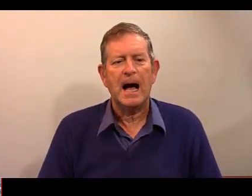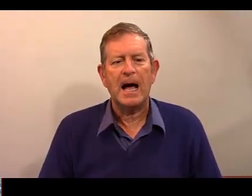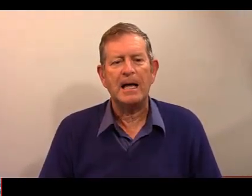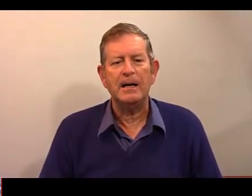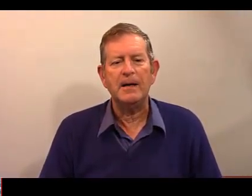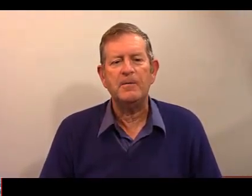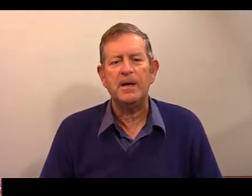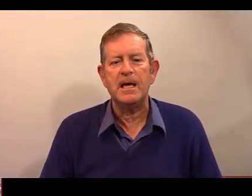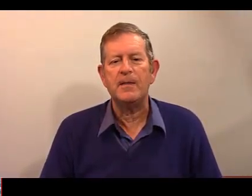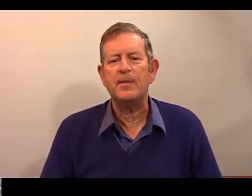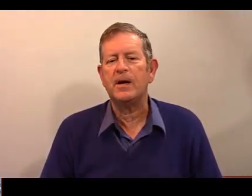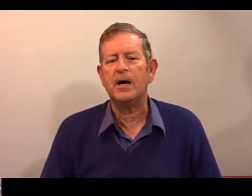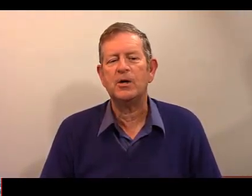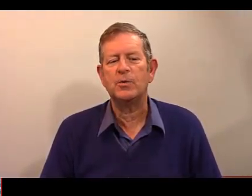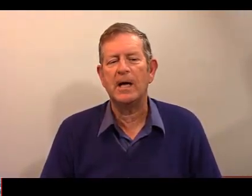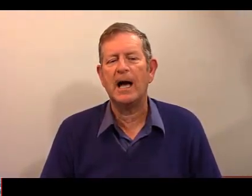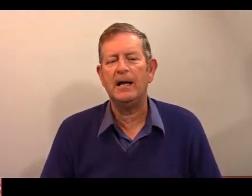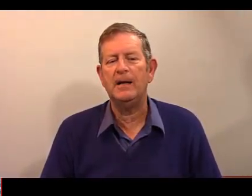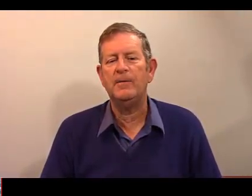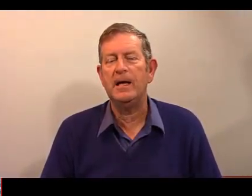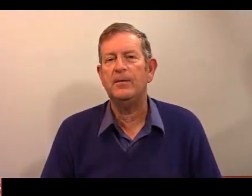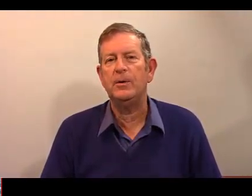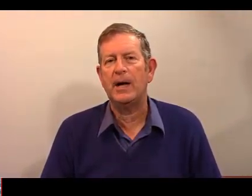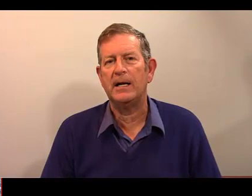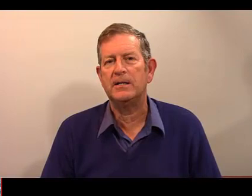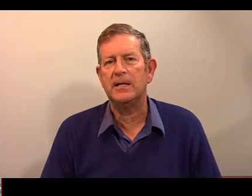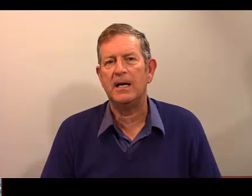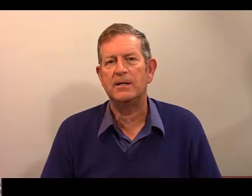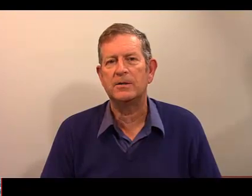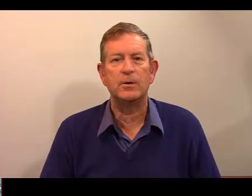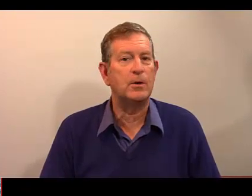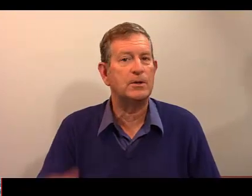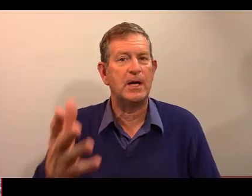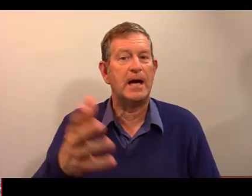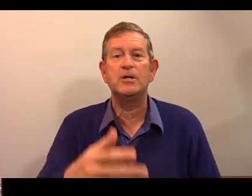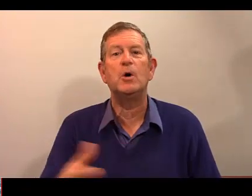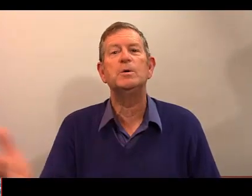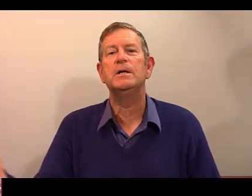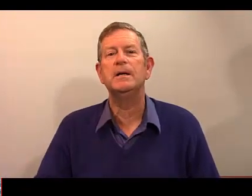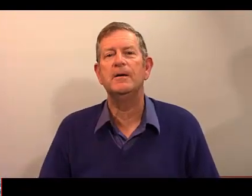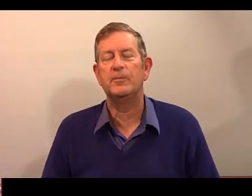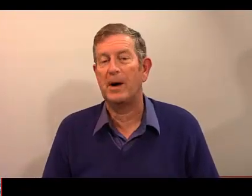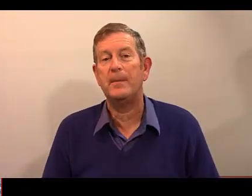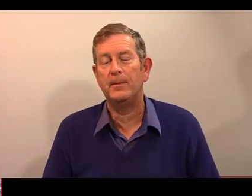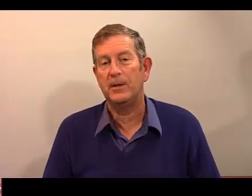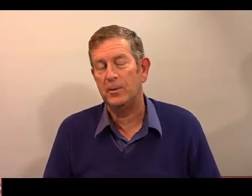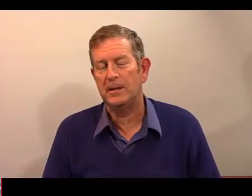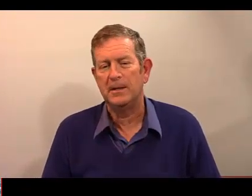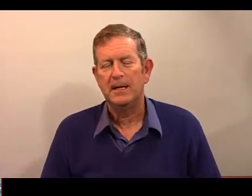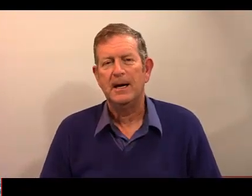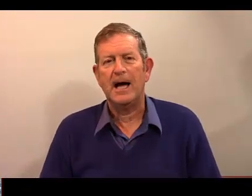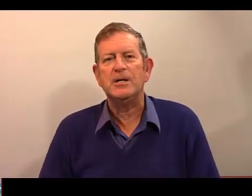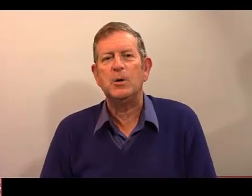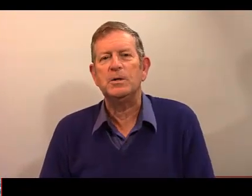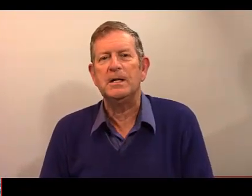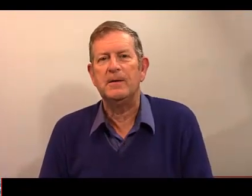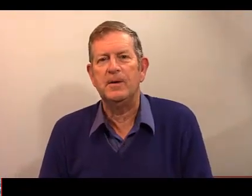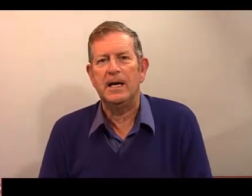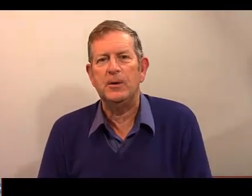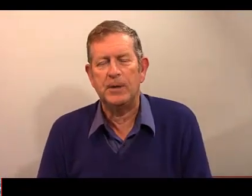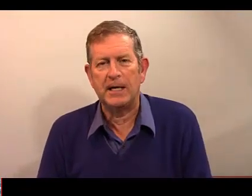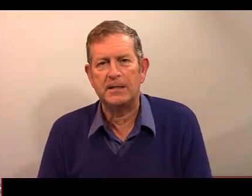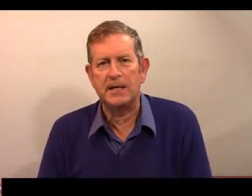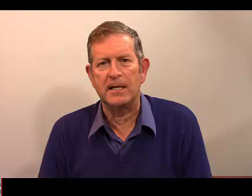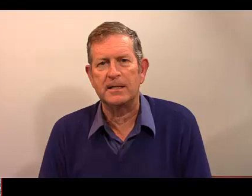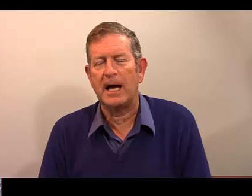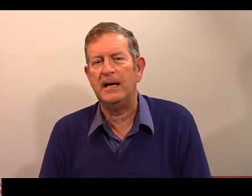future. I live in the country. I live in the United States. Or you could say, I don't live. Probably you will. I don't